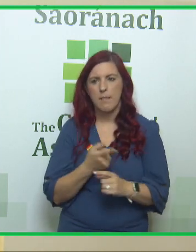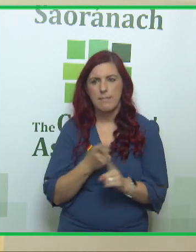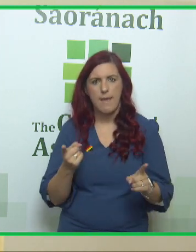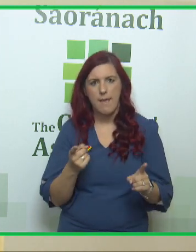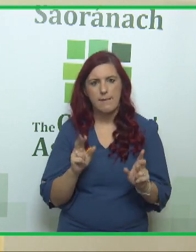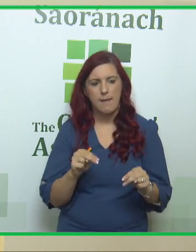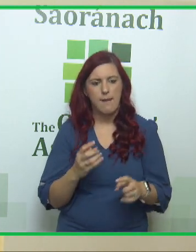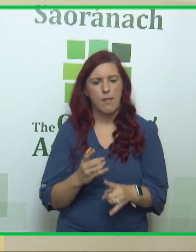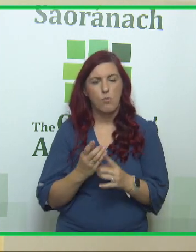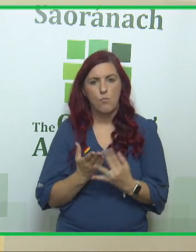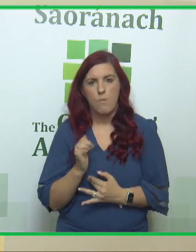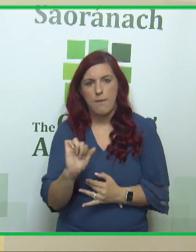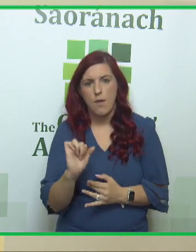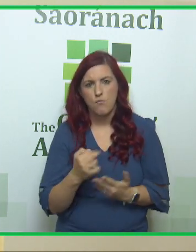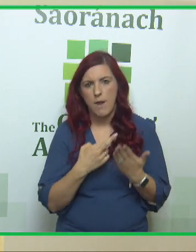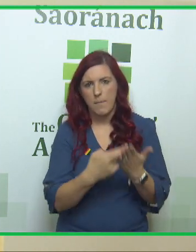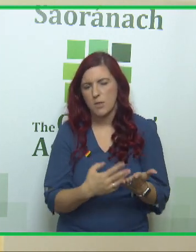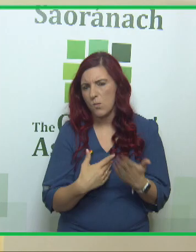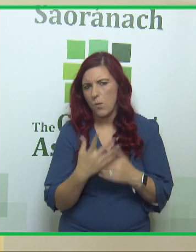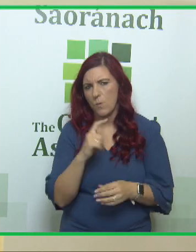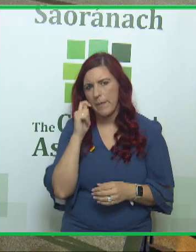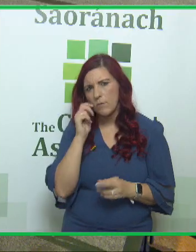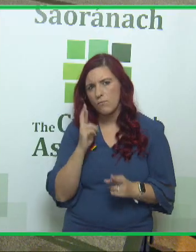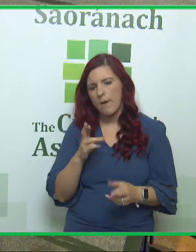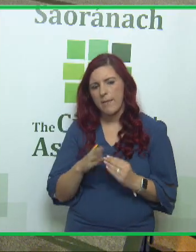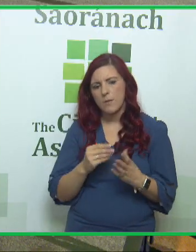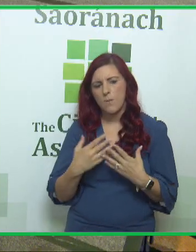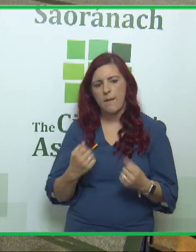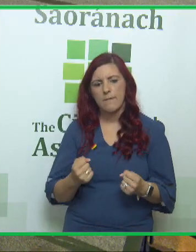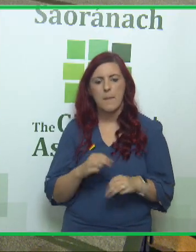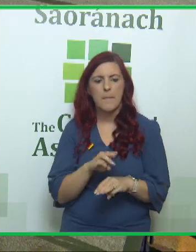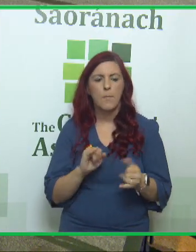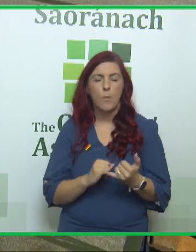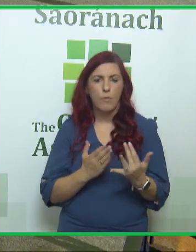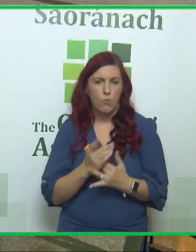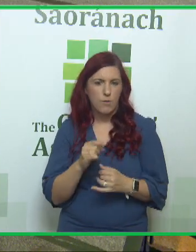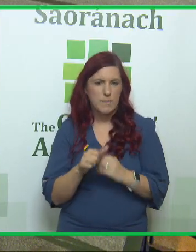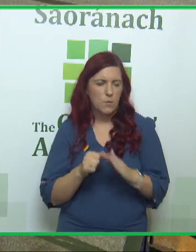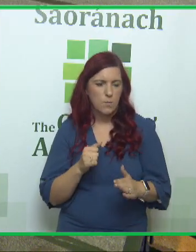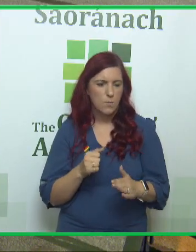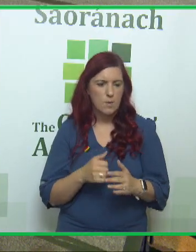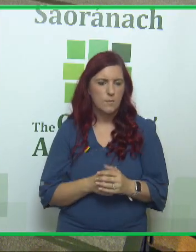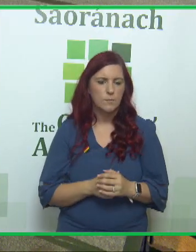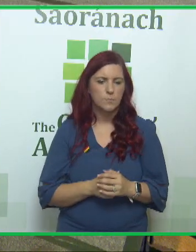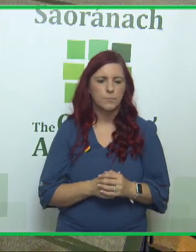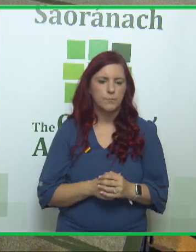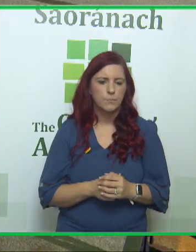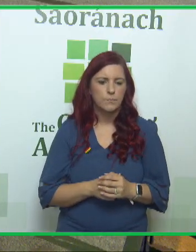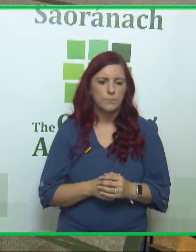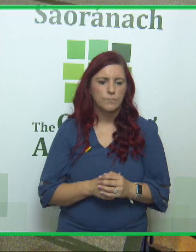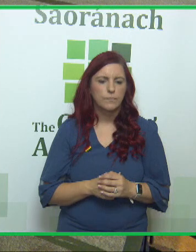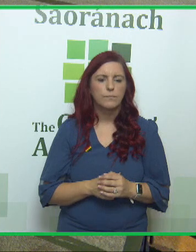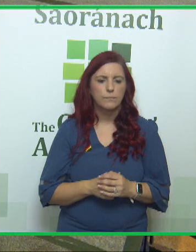their recommendations? What do you think would be a game changer for people who've been through your experience? I think there has to